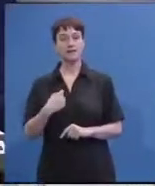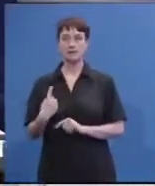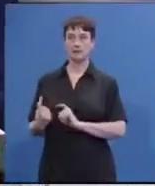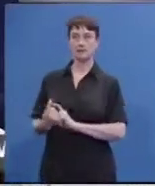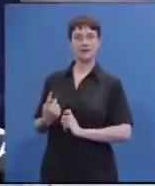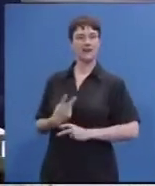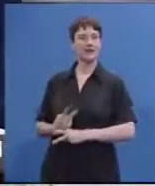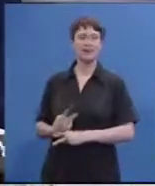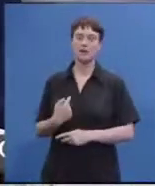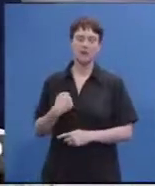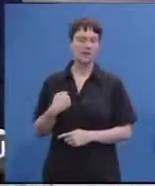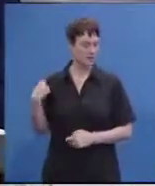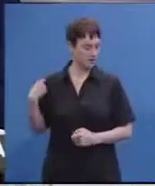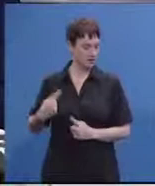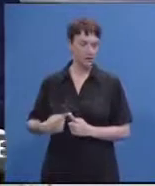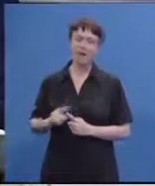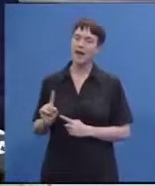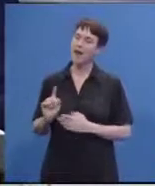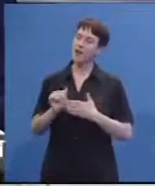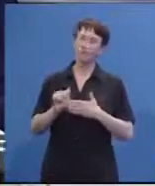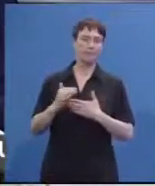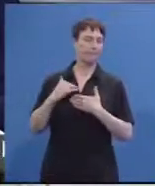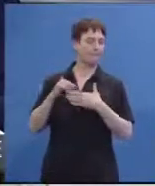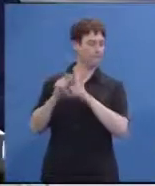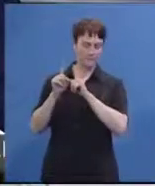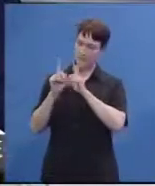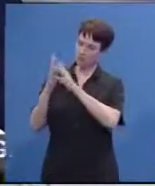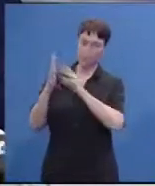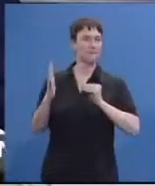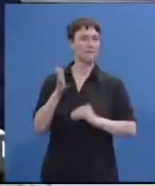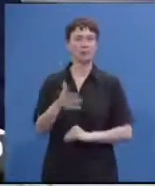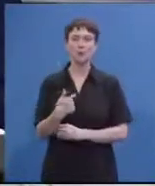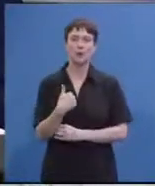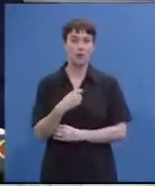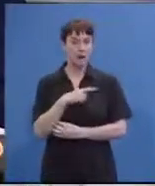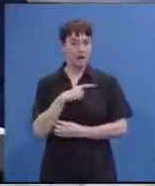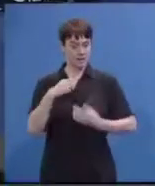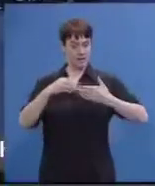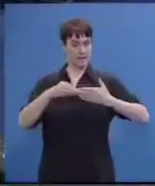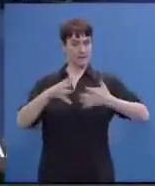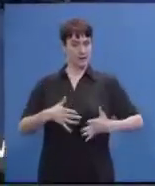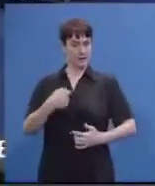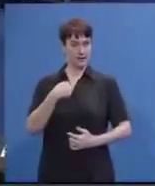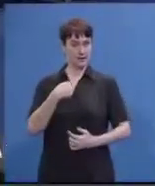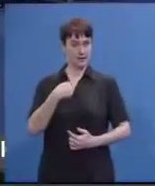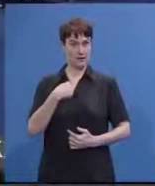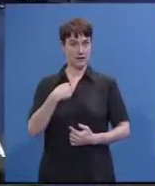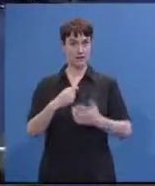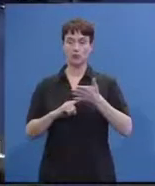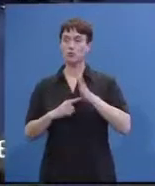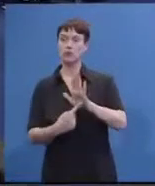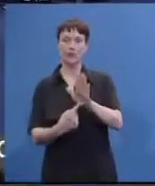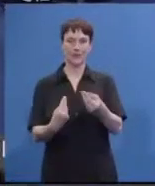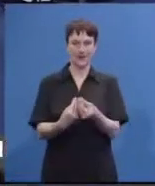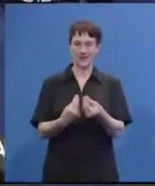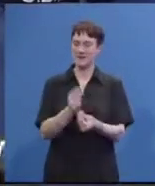always followed his leadership quality, especially where, because, you know, as leaders, sometimes you lead by stick. Some of them, you know, we